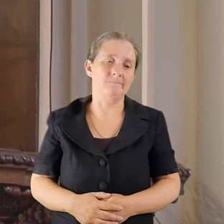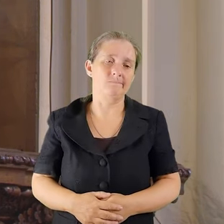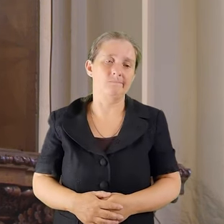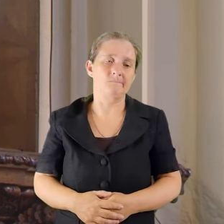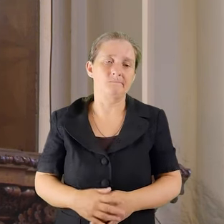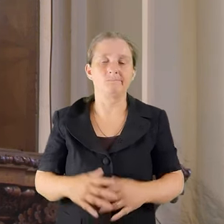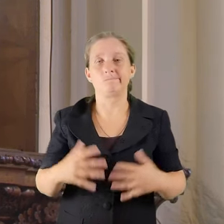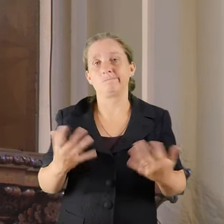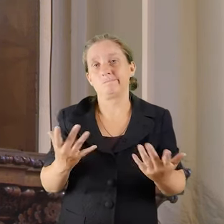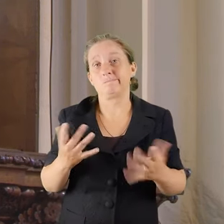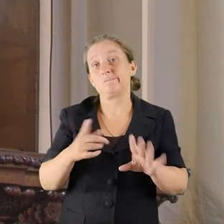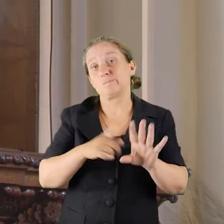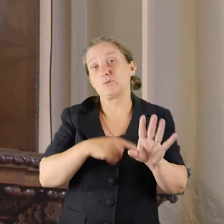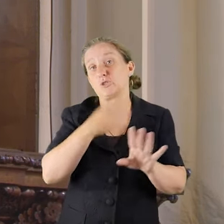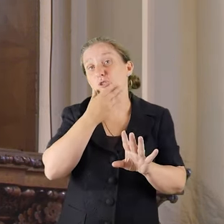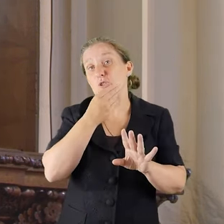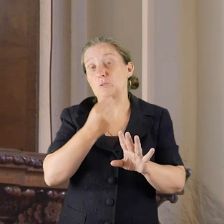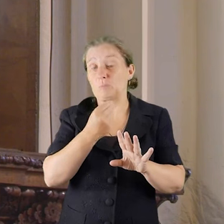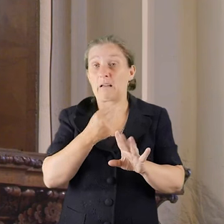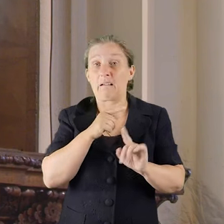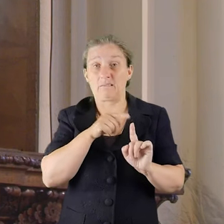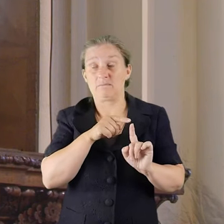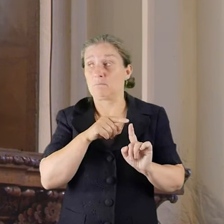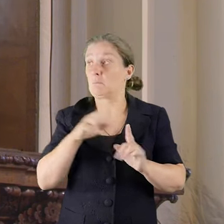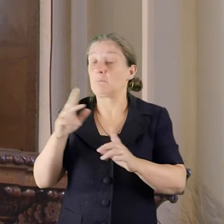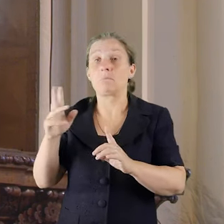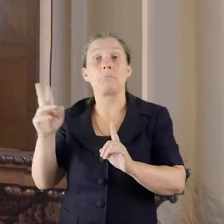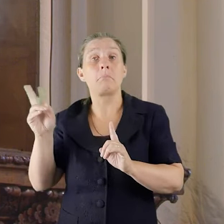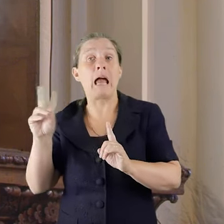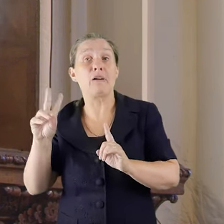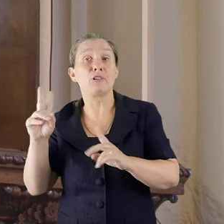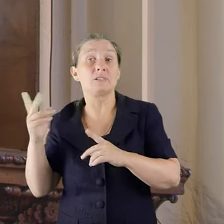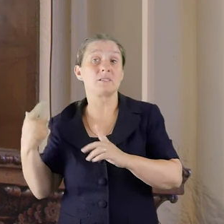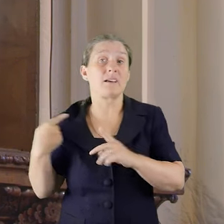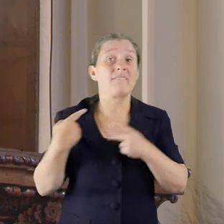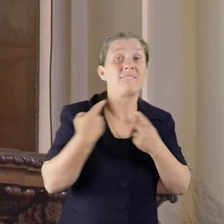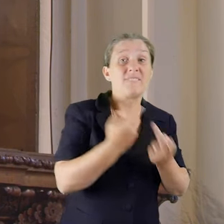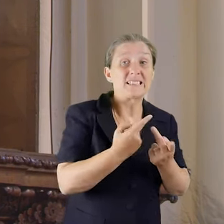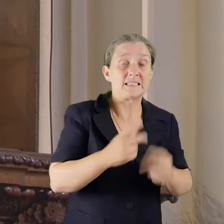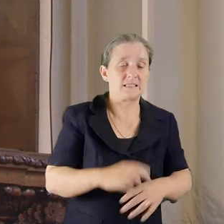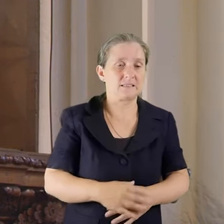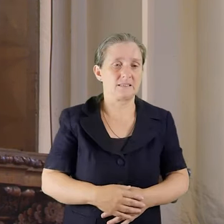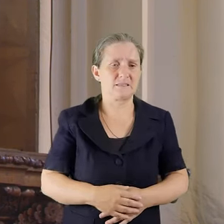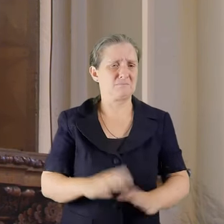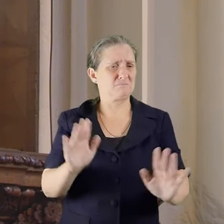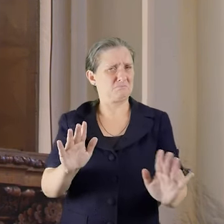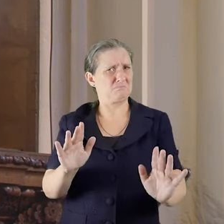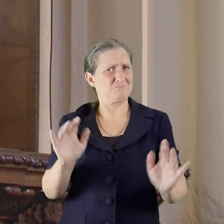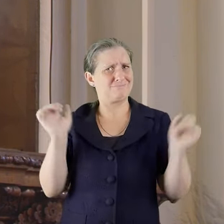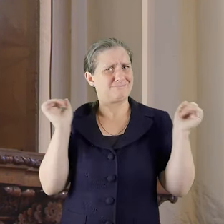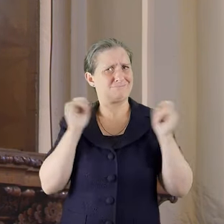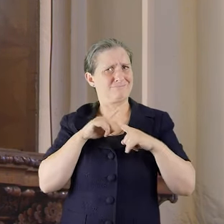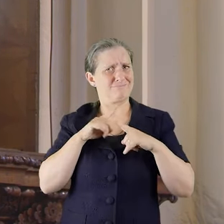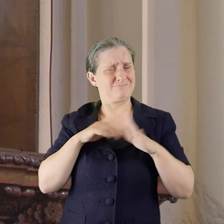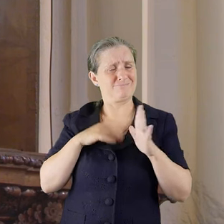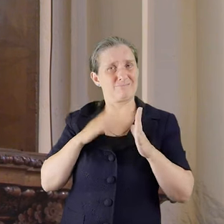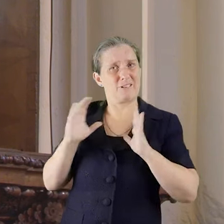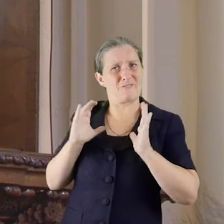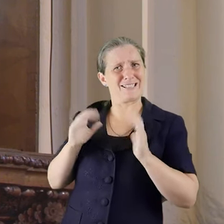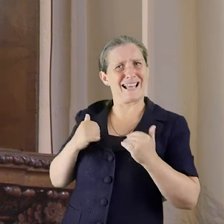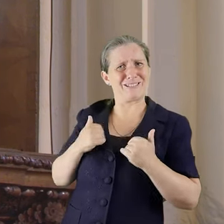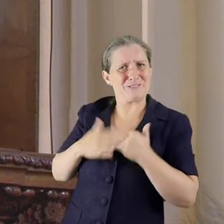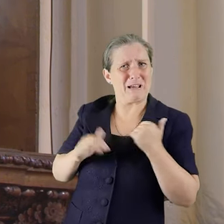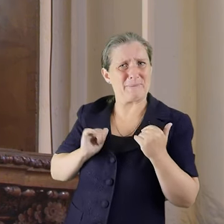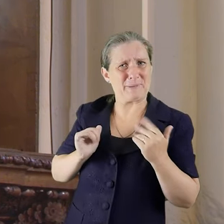At about this point, the young man received a visit from his parents. In a rather bizarre and unexpected